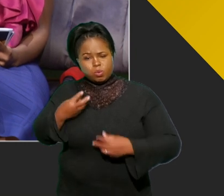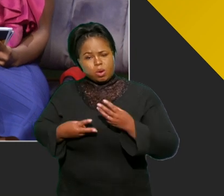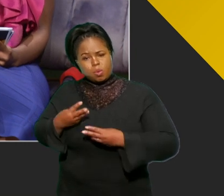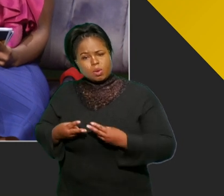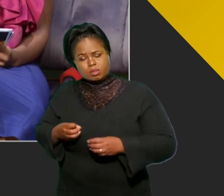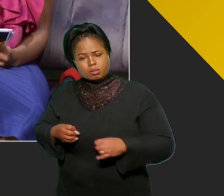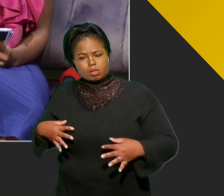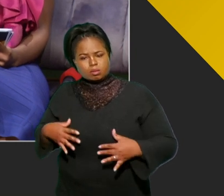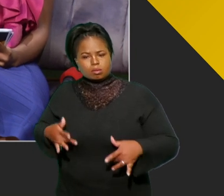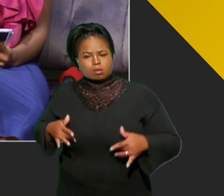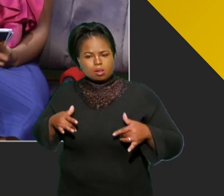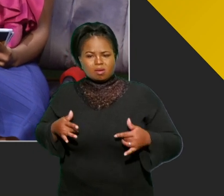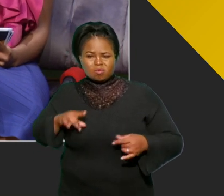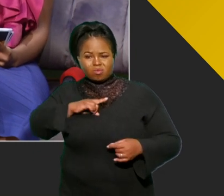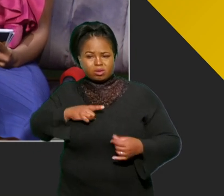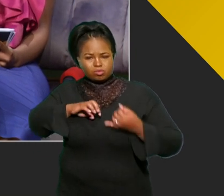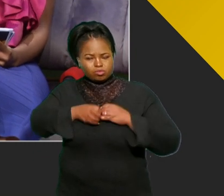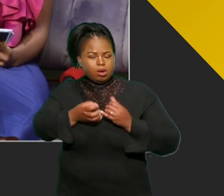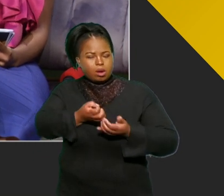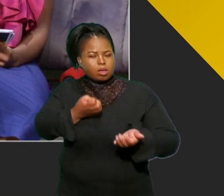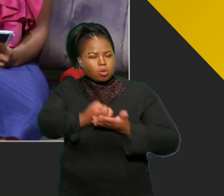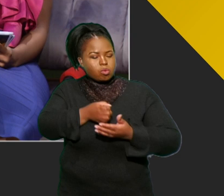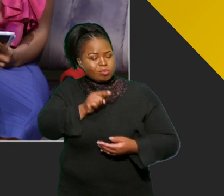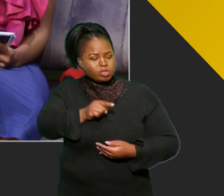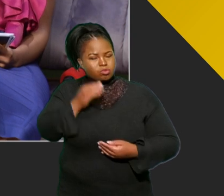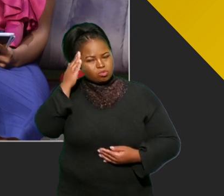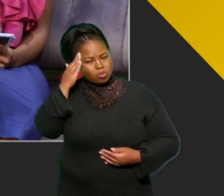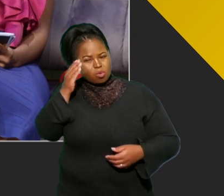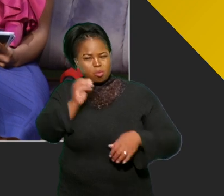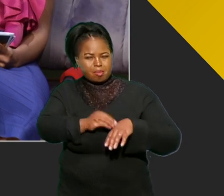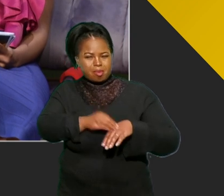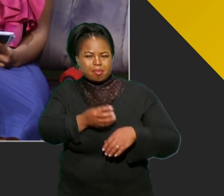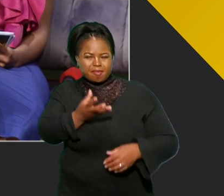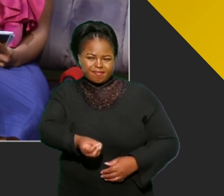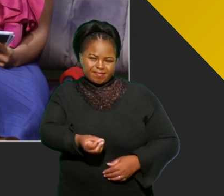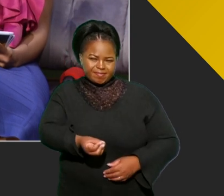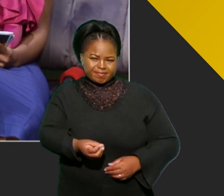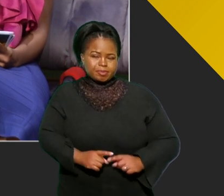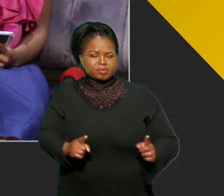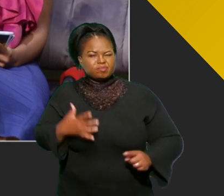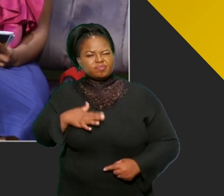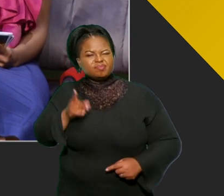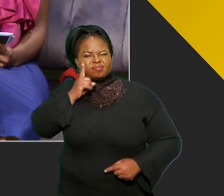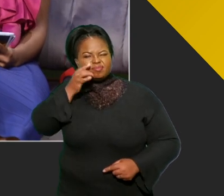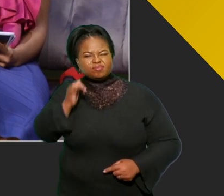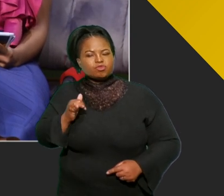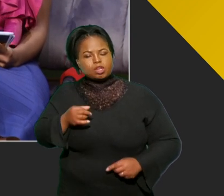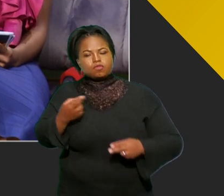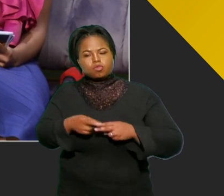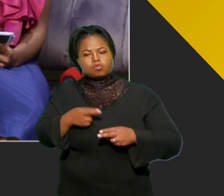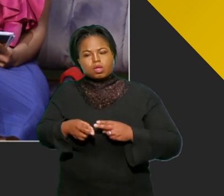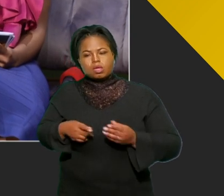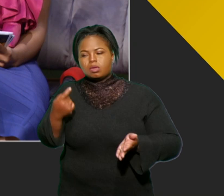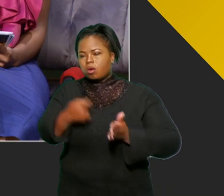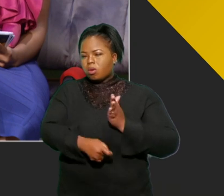be able to progress in this economy that's already at its hinges. Now we want to focus a little bit on how rental prices are determined and